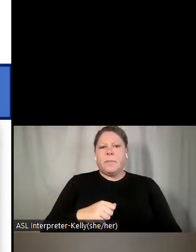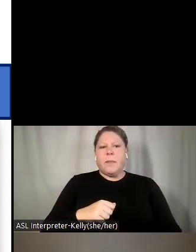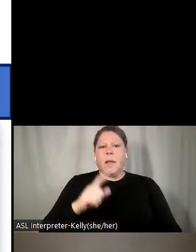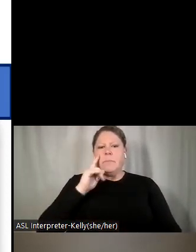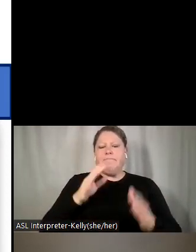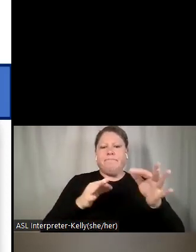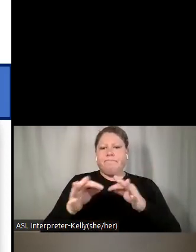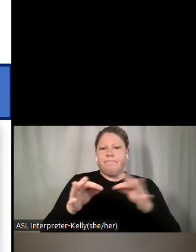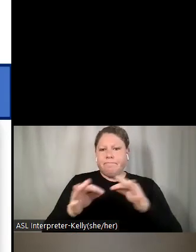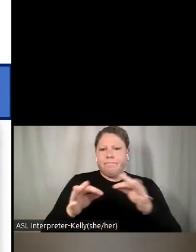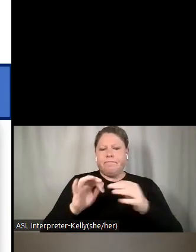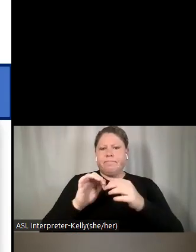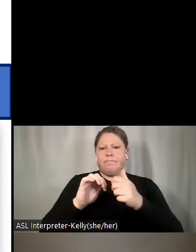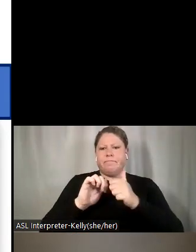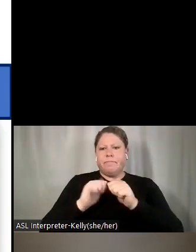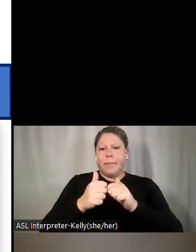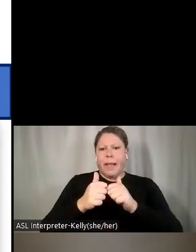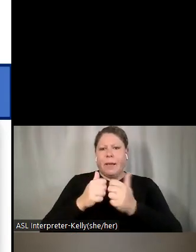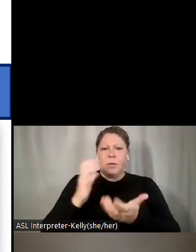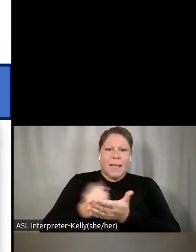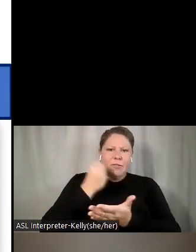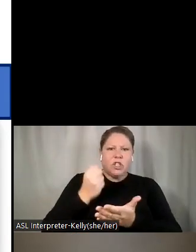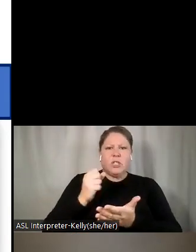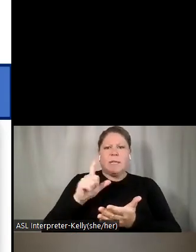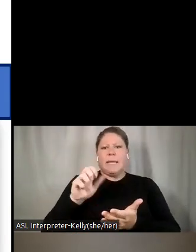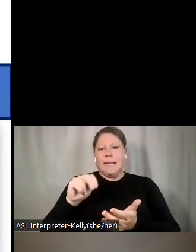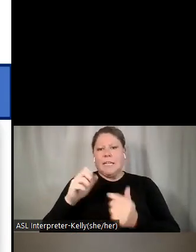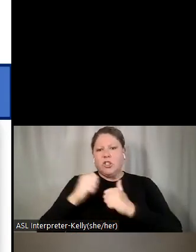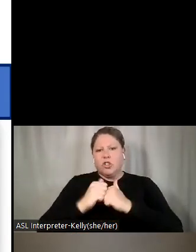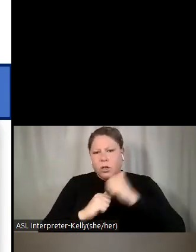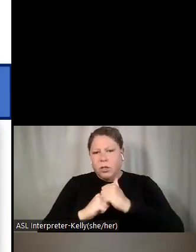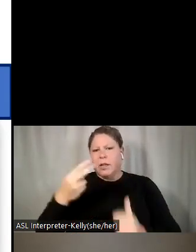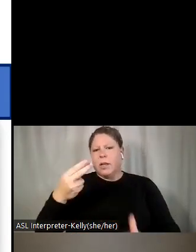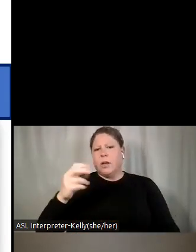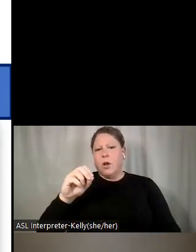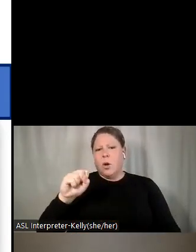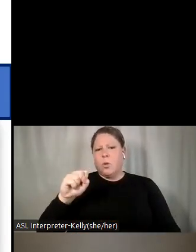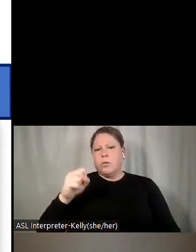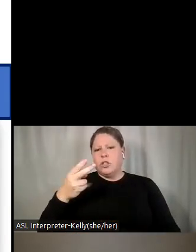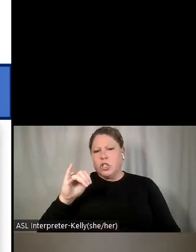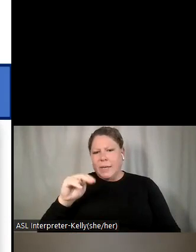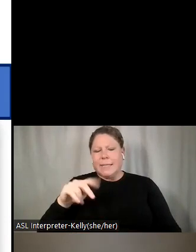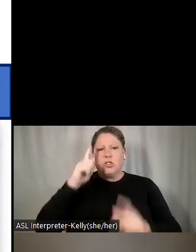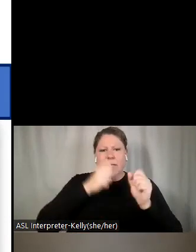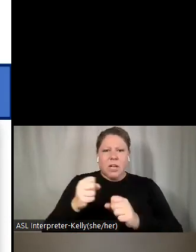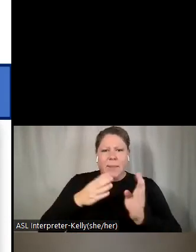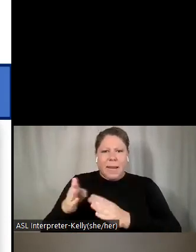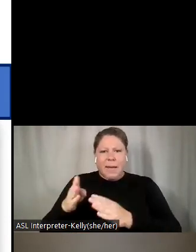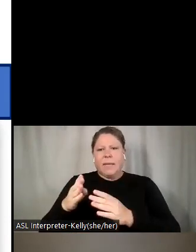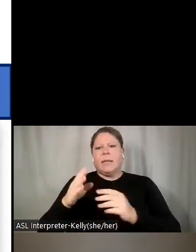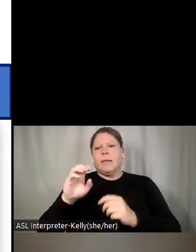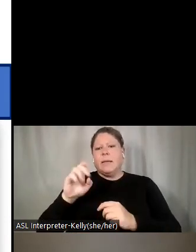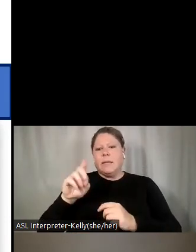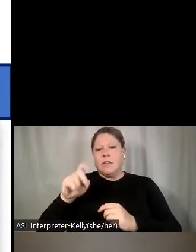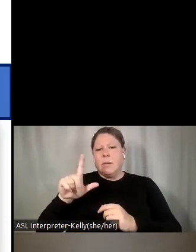leveraging lean structures and methods such as Hoshin strategic planning and deployment, value stream mapping and improvement